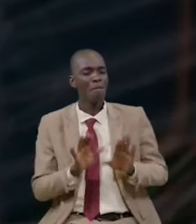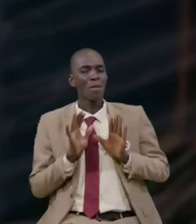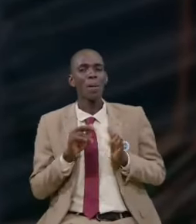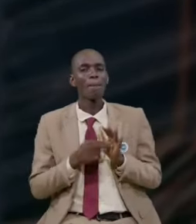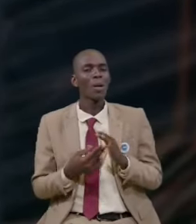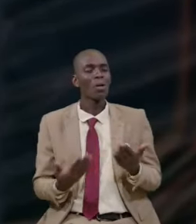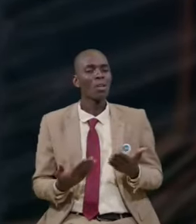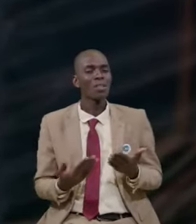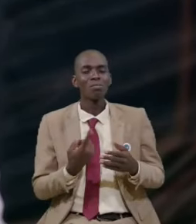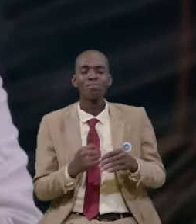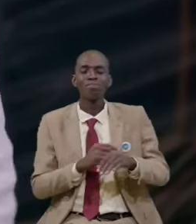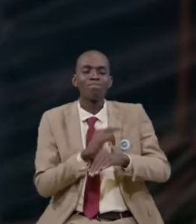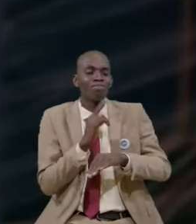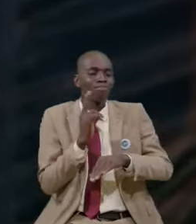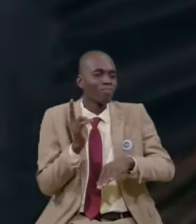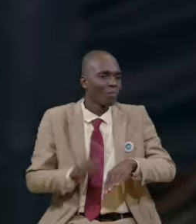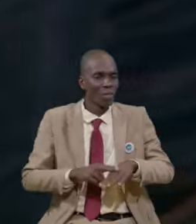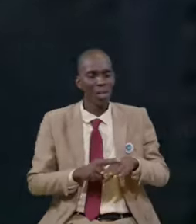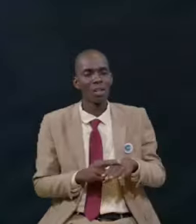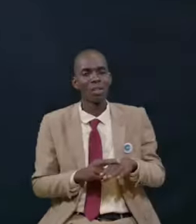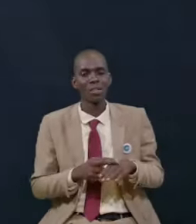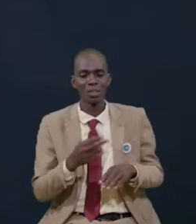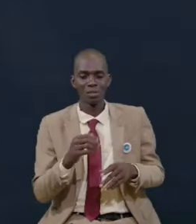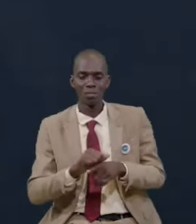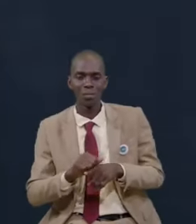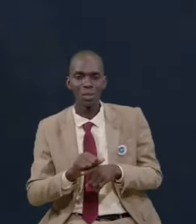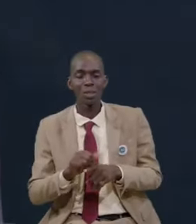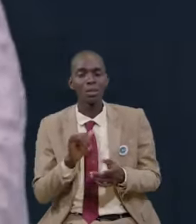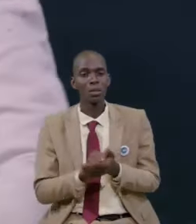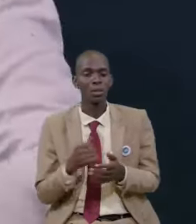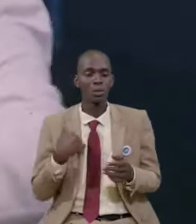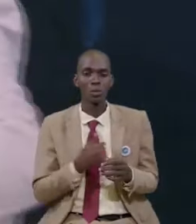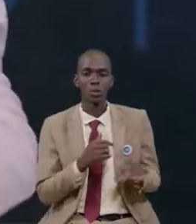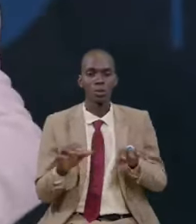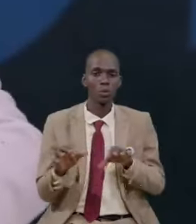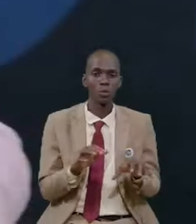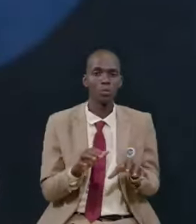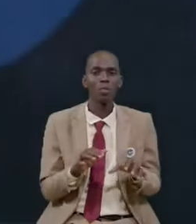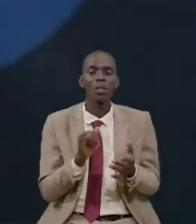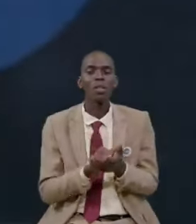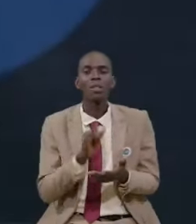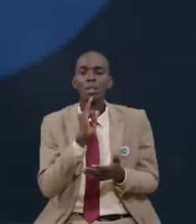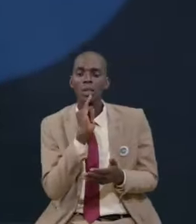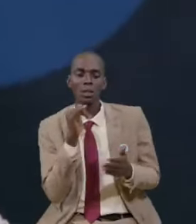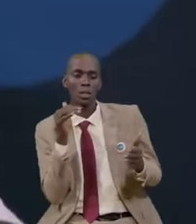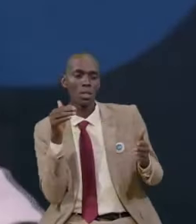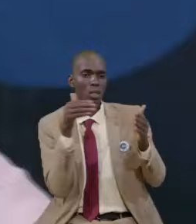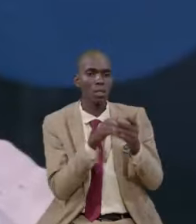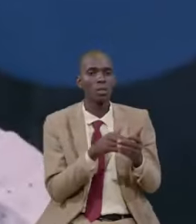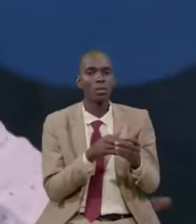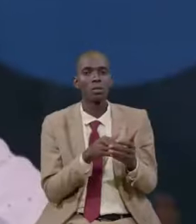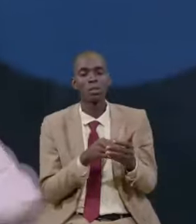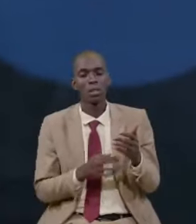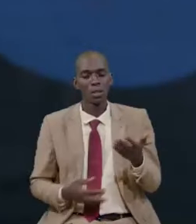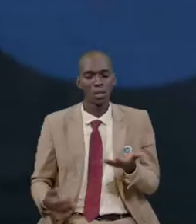experiment that we conduct that is against restitution.